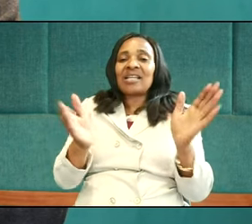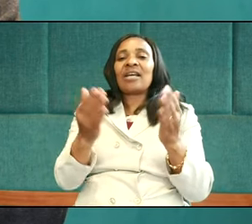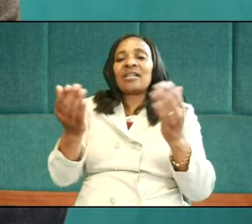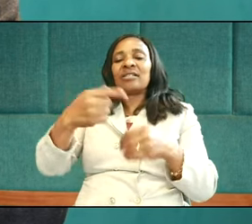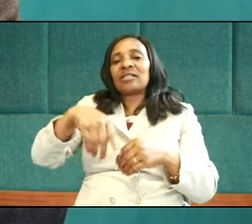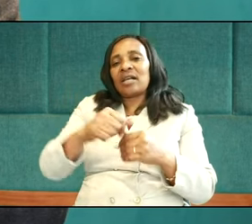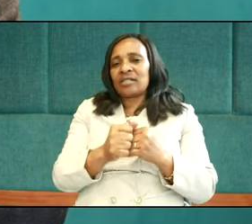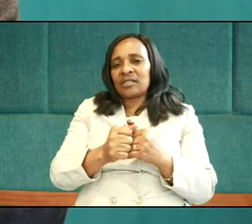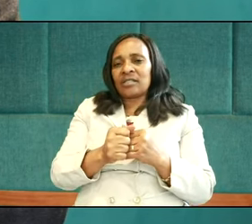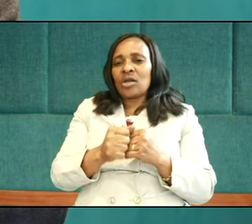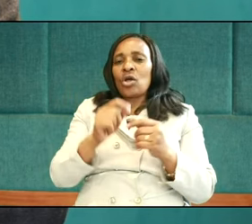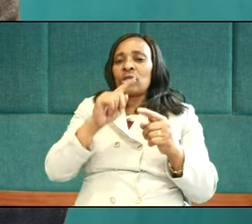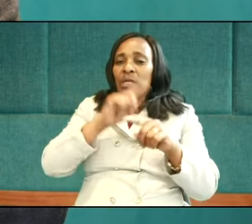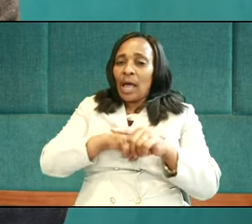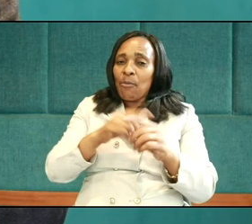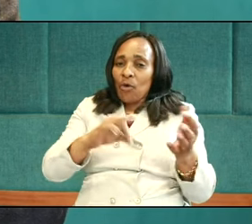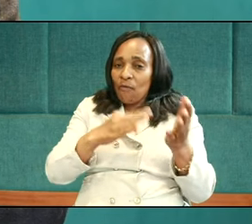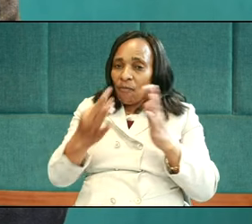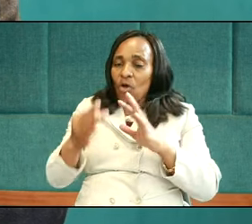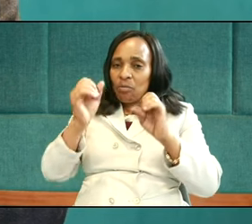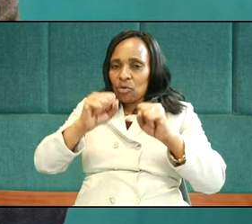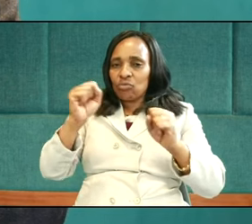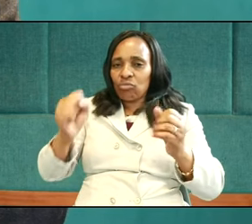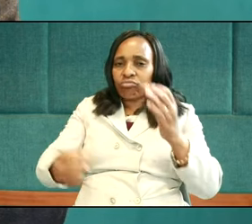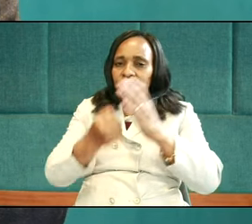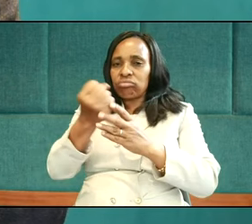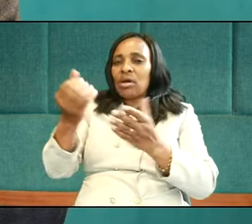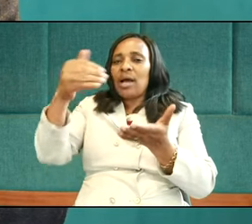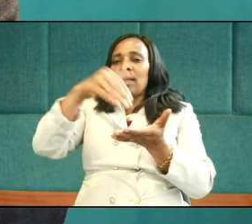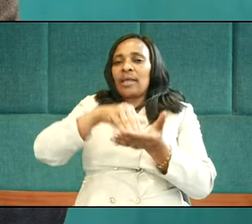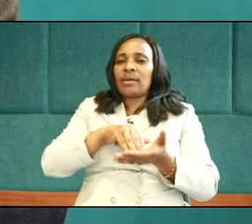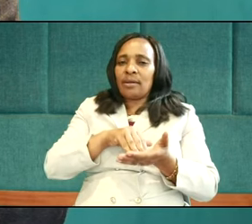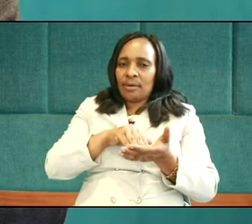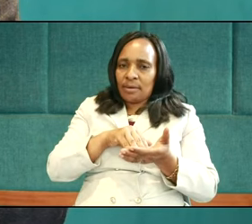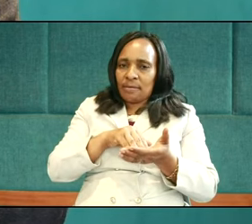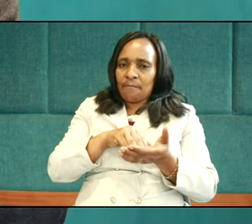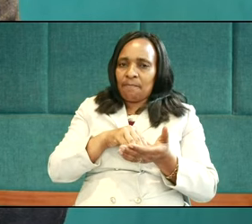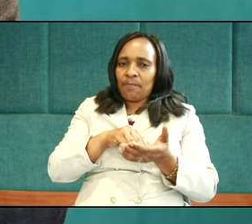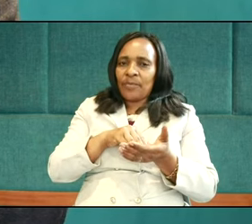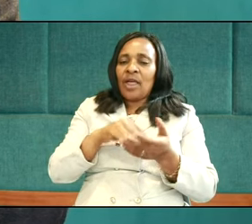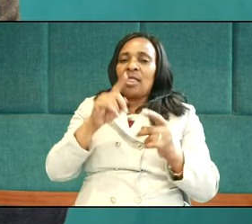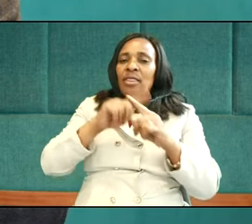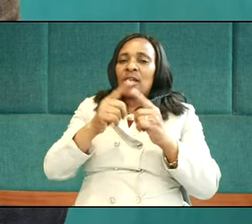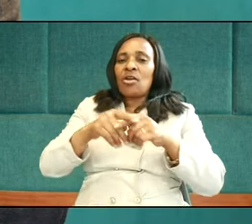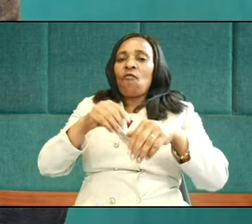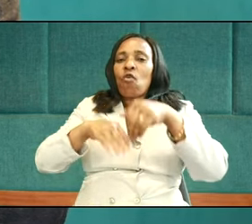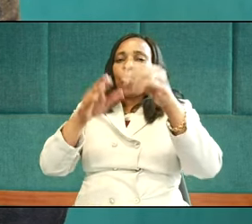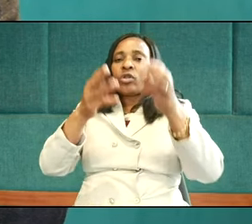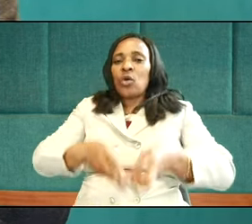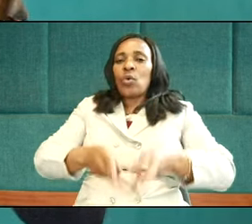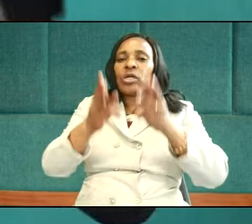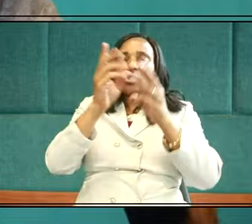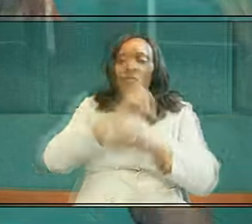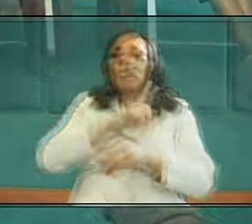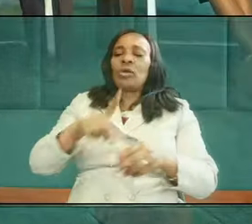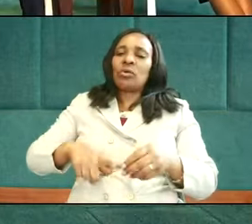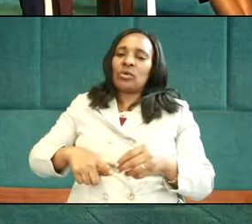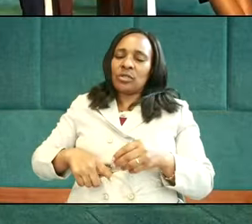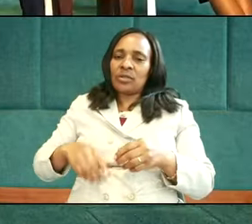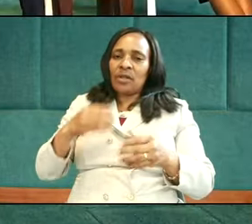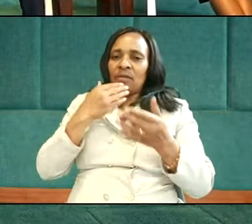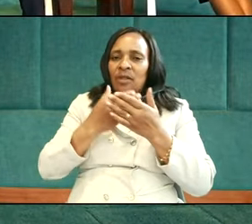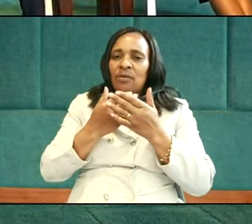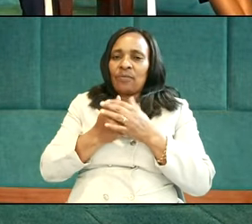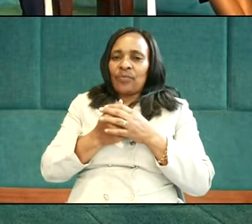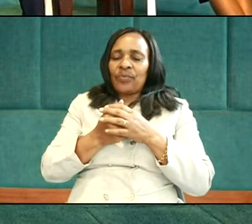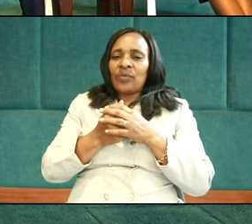fall, we can rise again and follow in the ways of the Lord. Thank you,